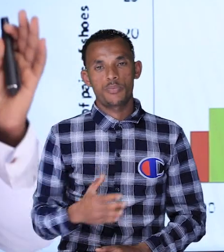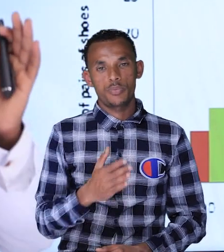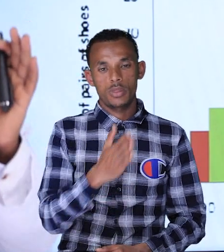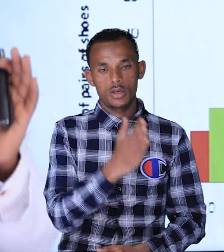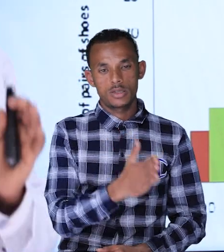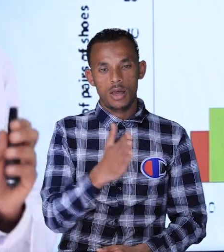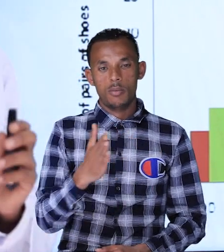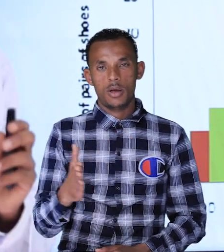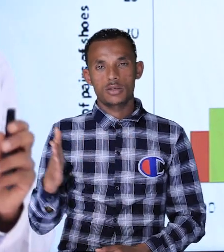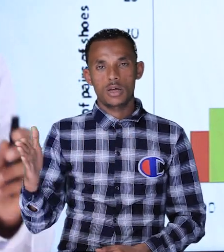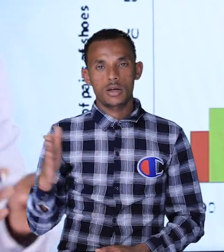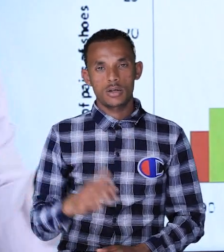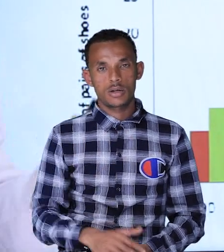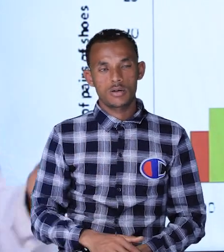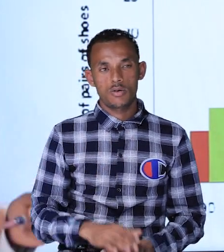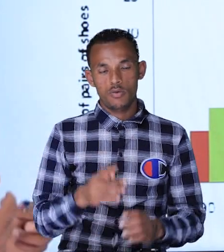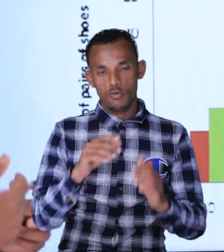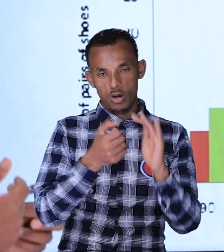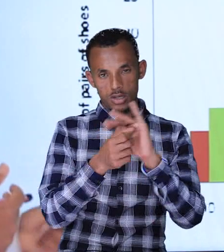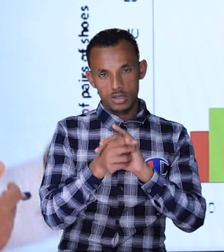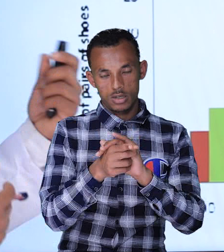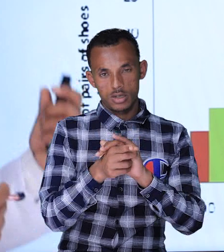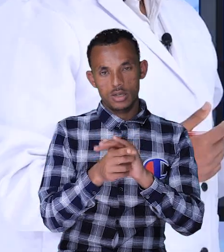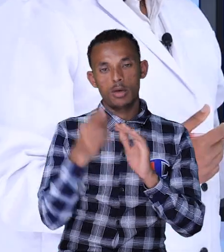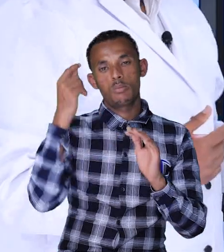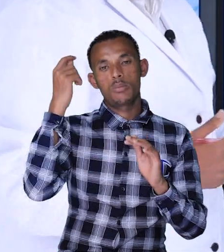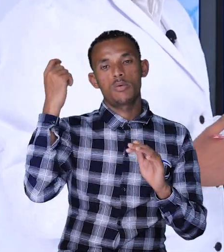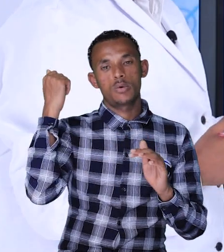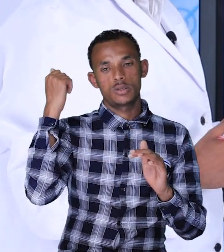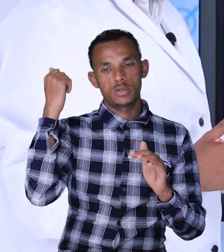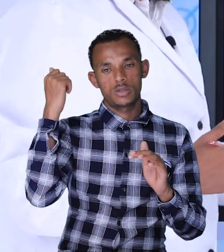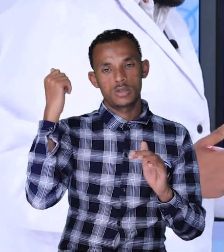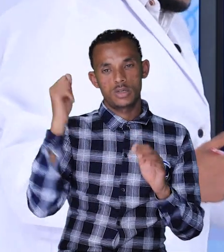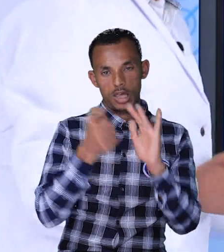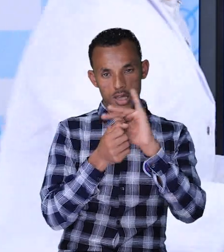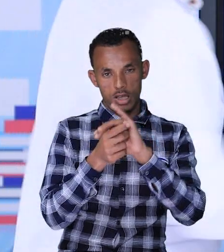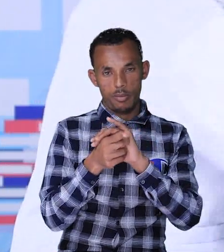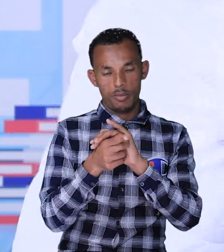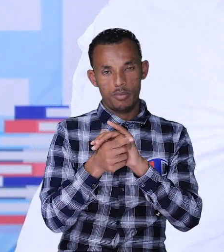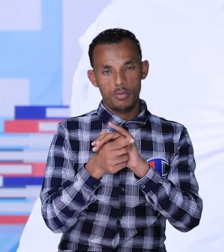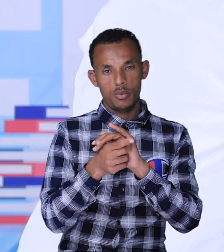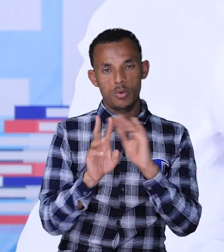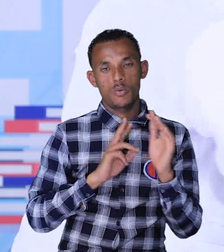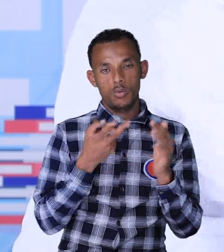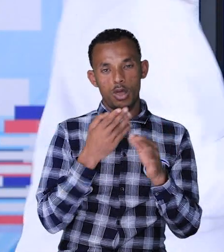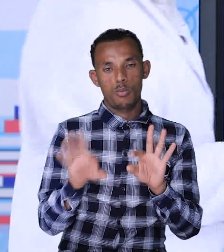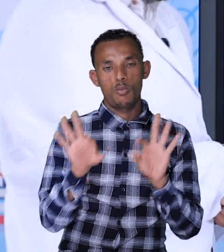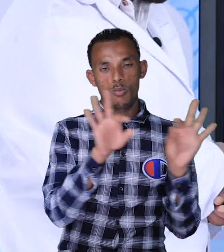components side by side. For example, in previous example, we have just